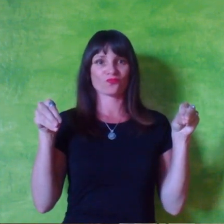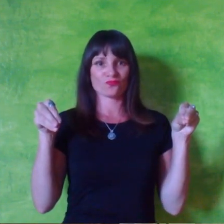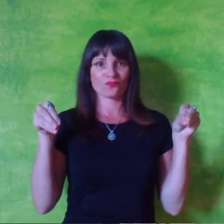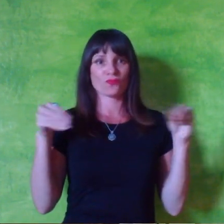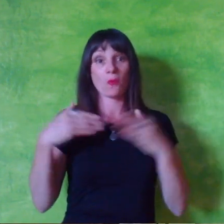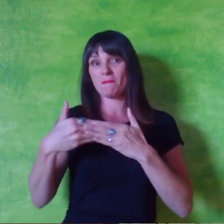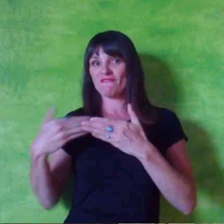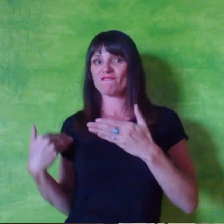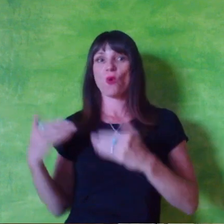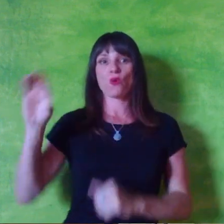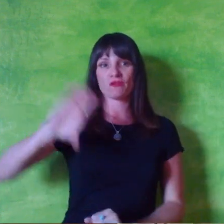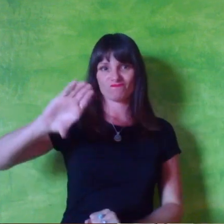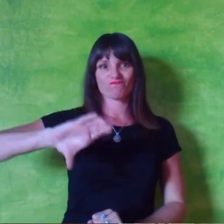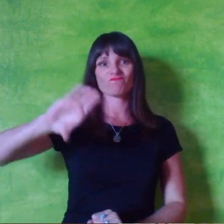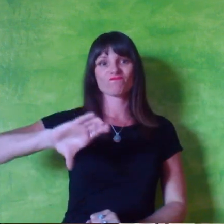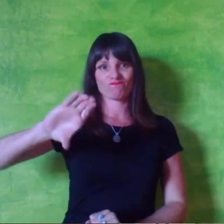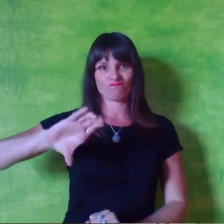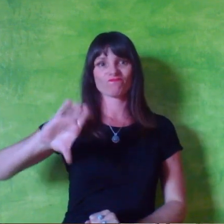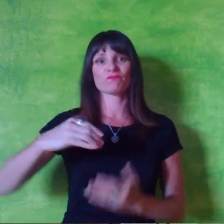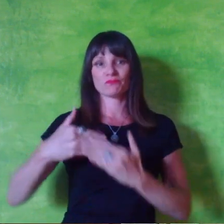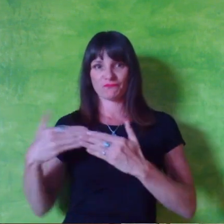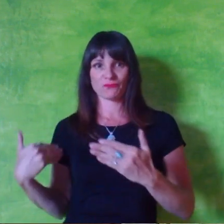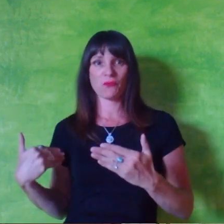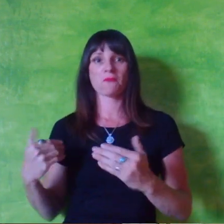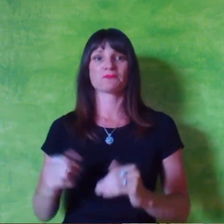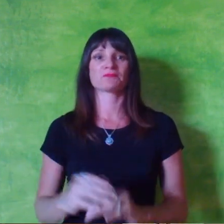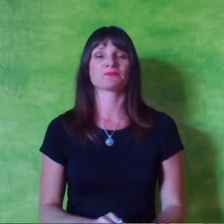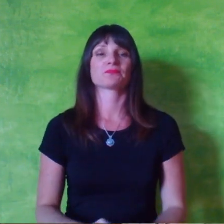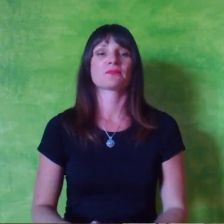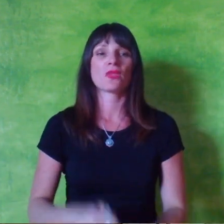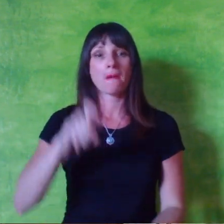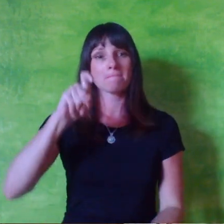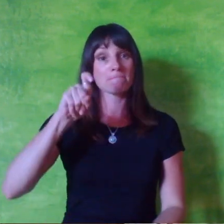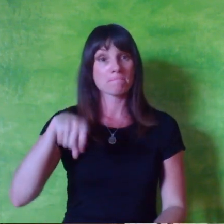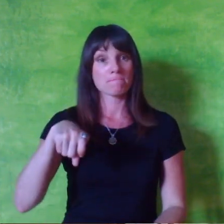this surface moisture because when you put it in the barbecue,